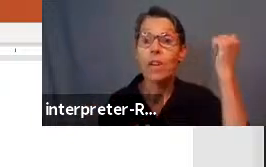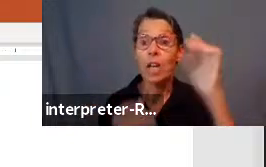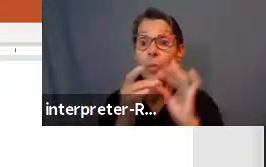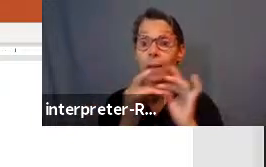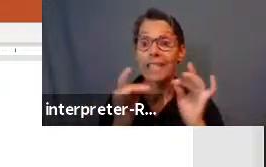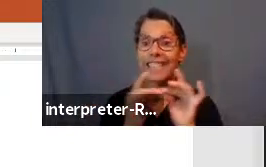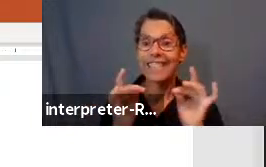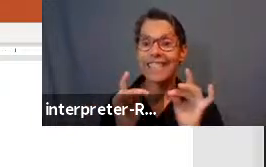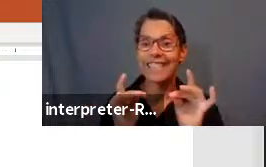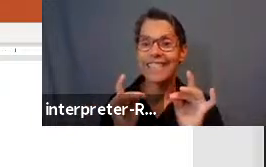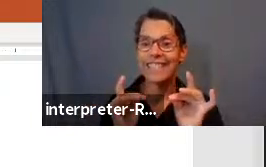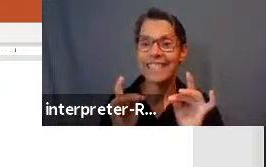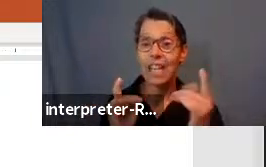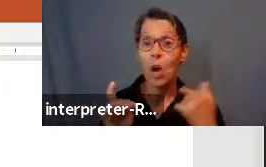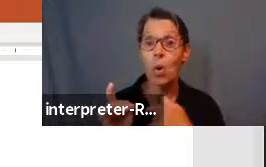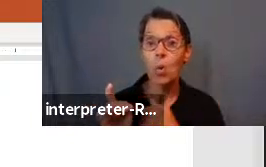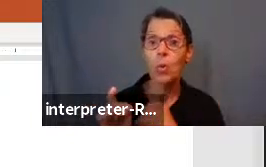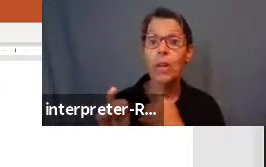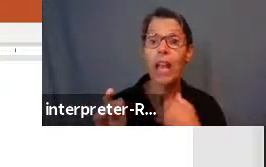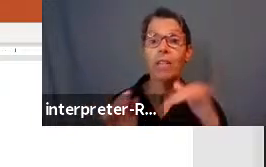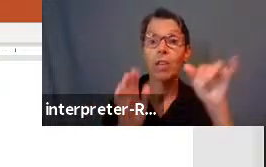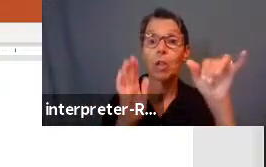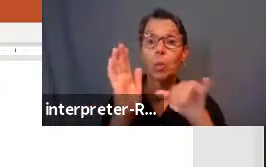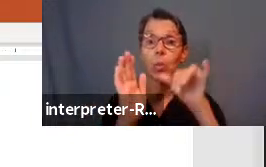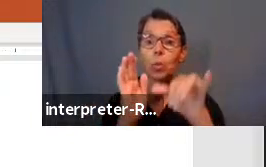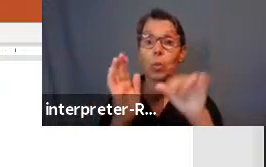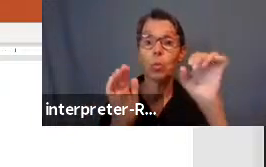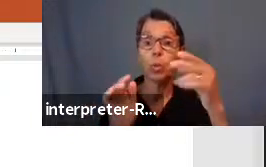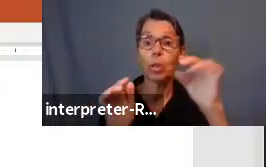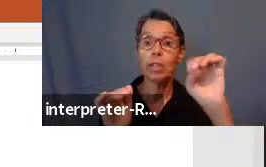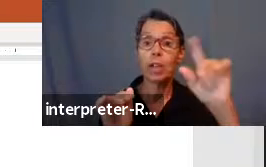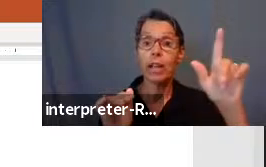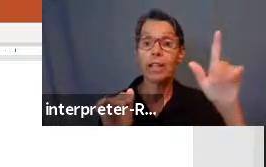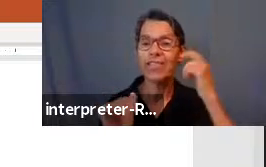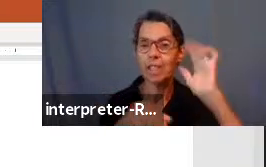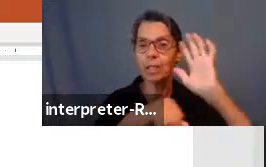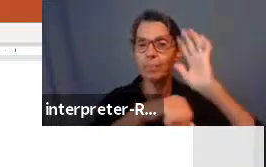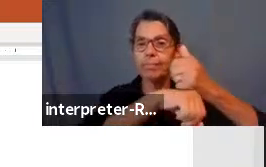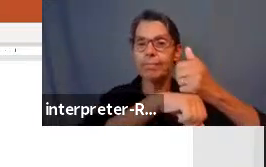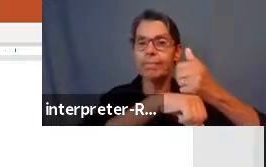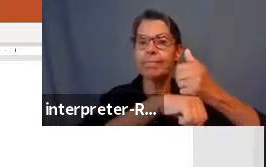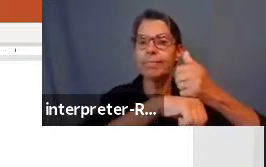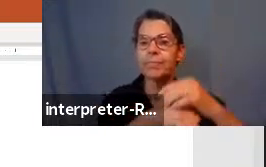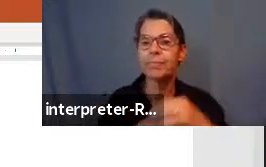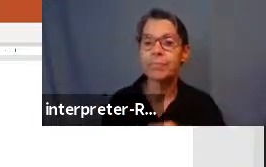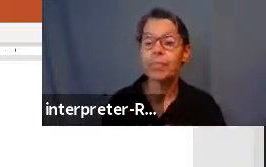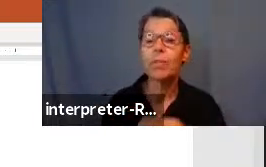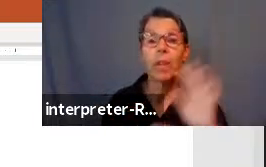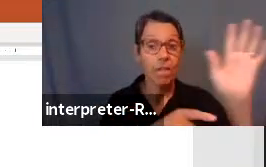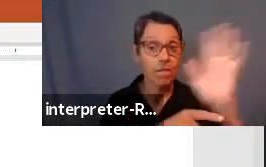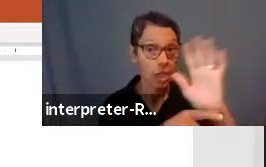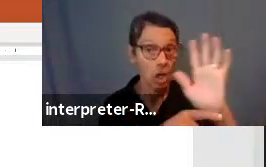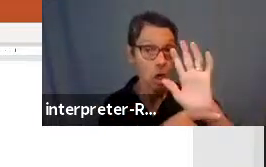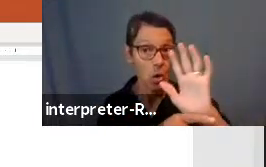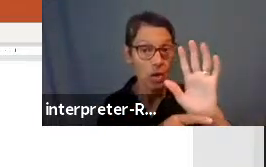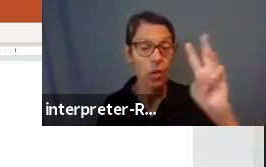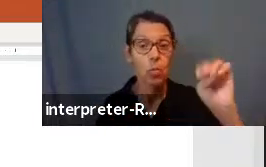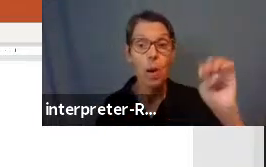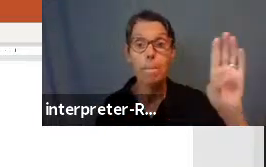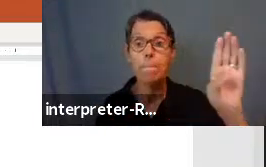we had actually we have a YouTube channel that we just developed, we have a video on our website that was